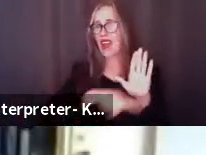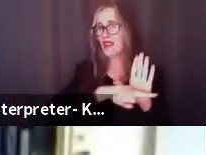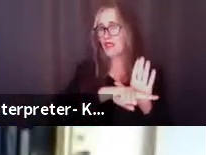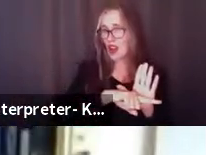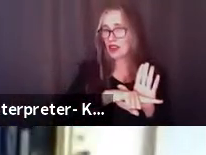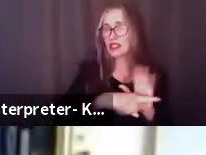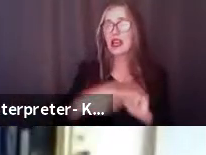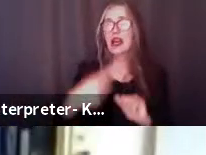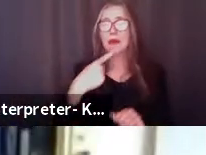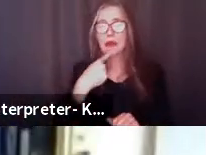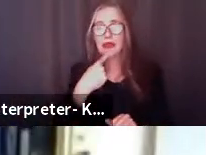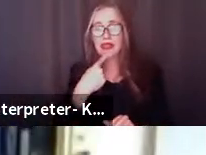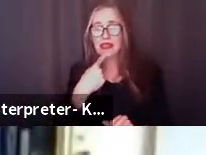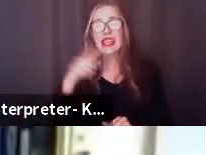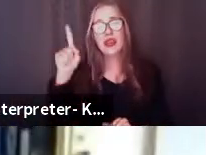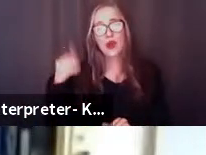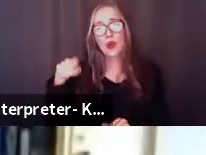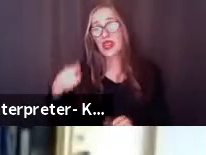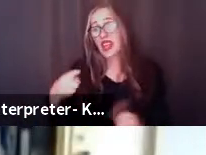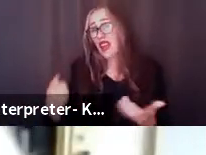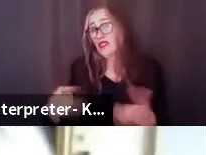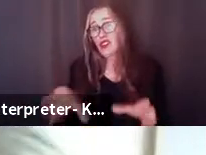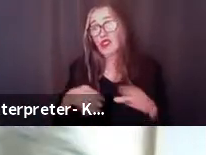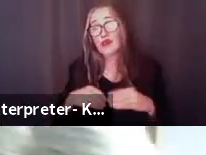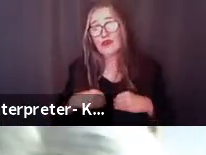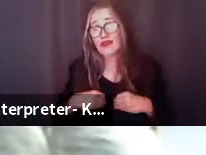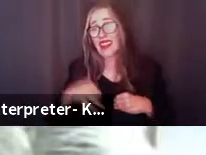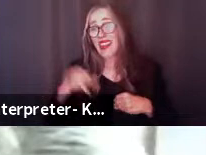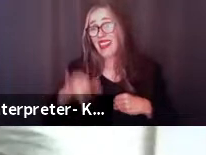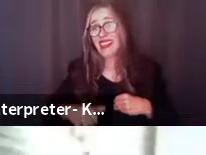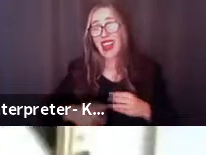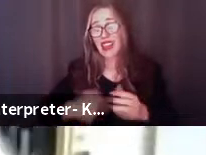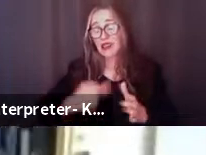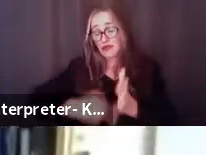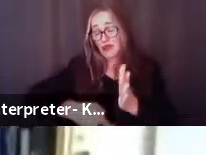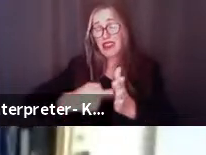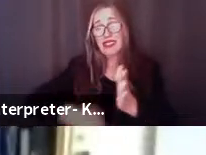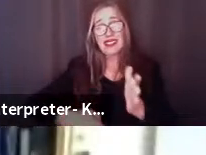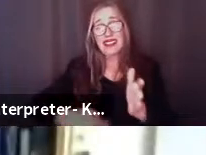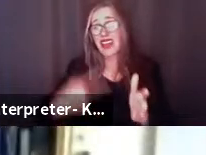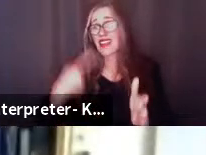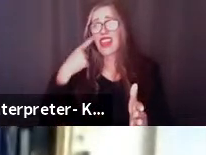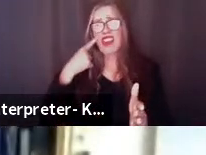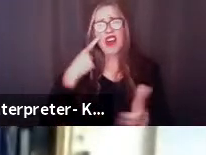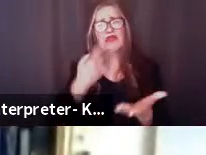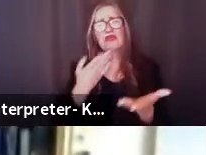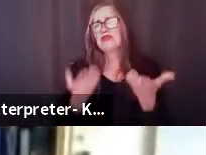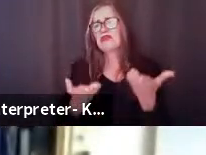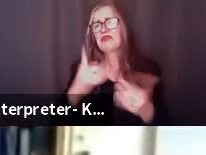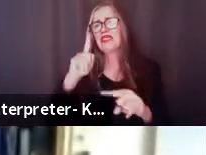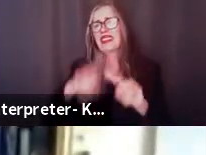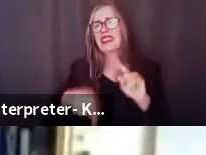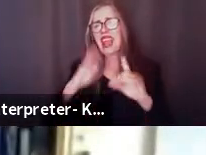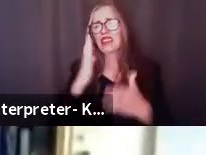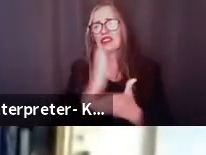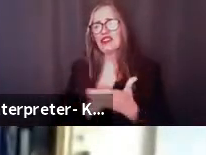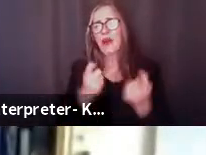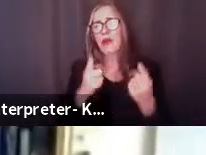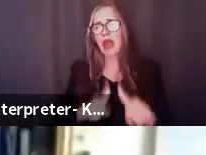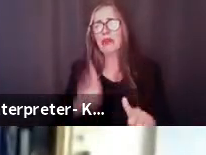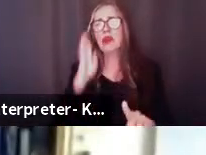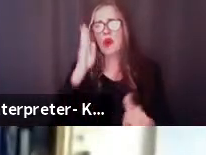that we have to pay and anyway it was all inevitable you know in fact charitable genome